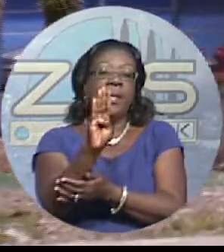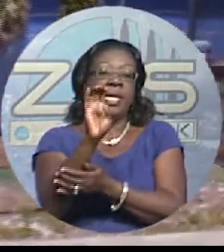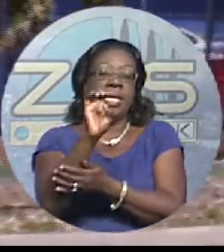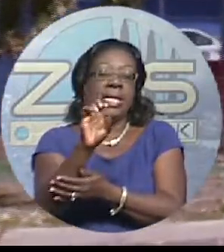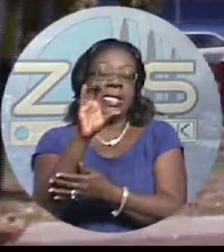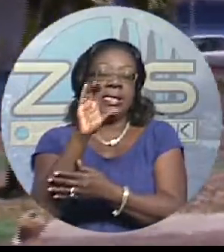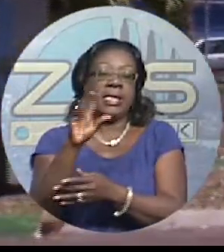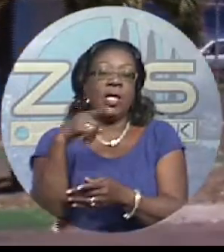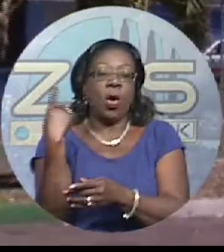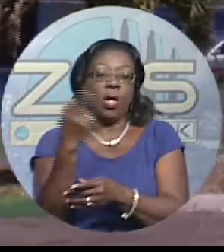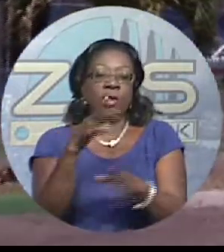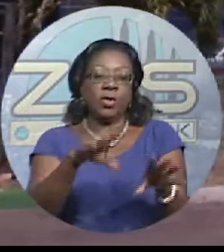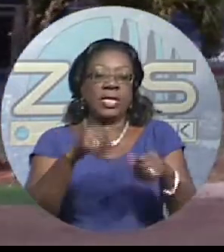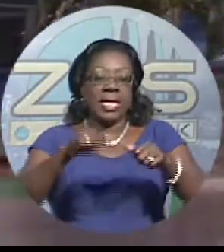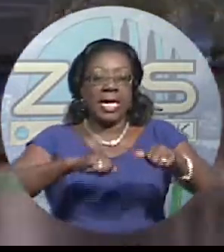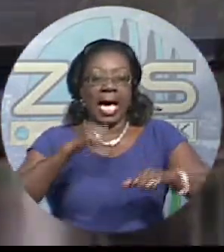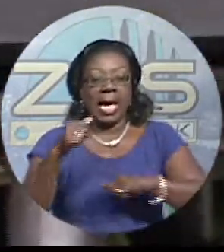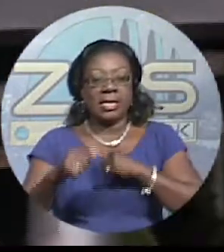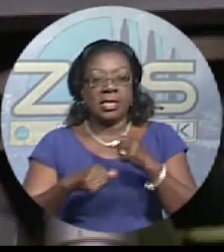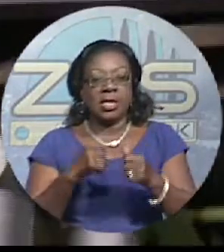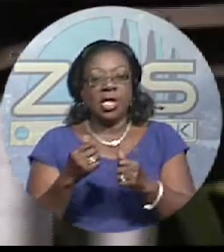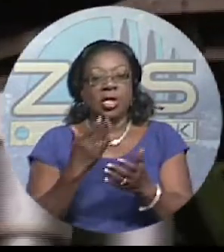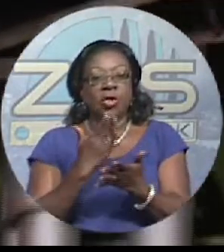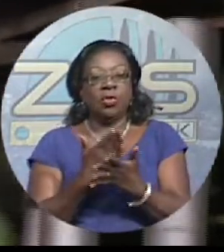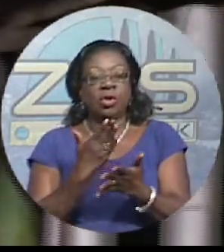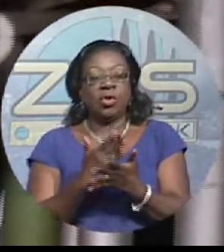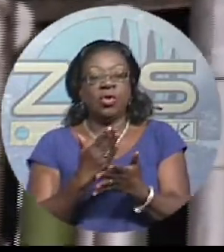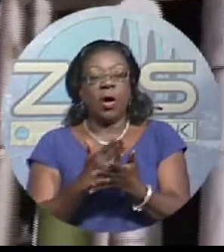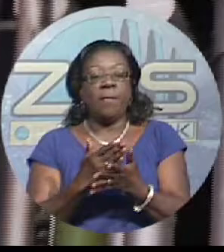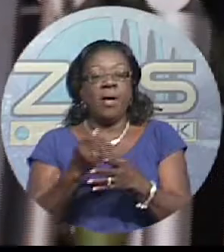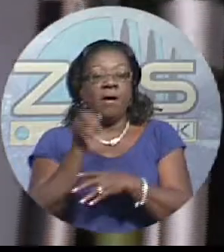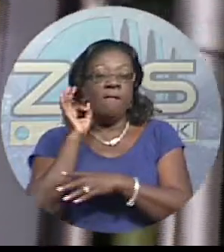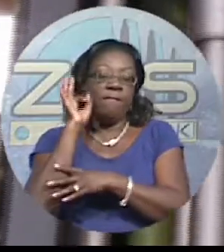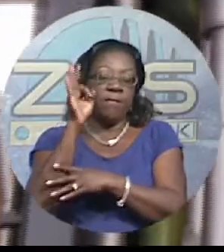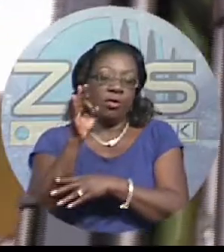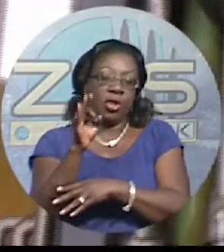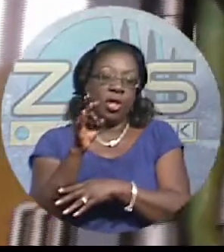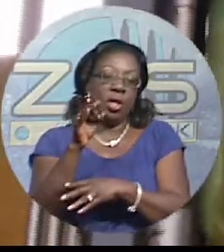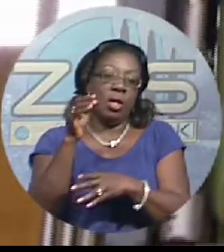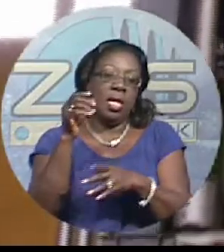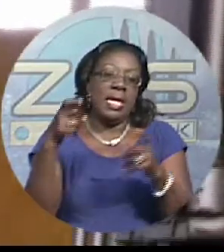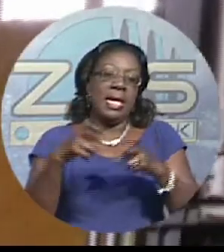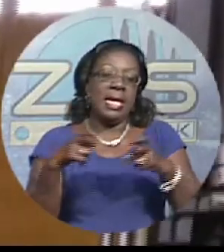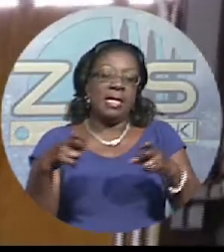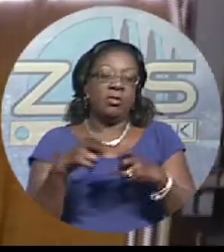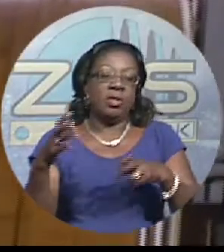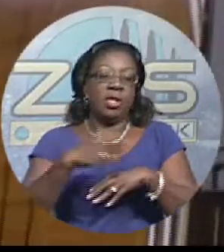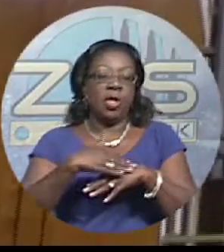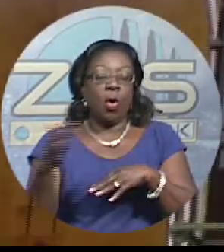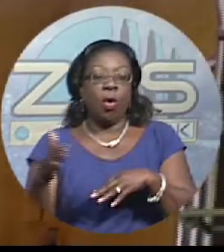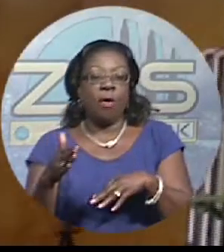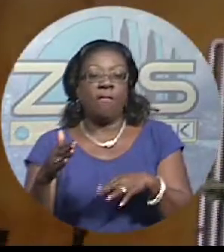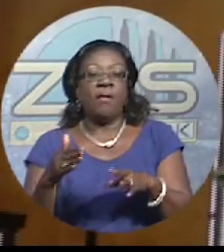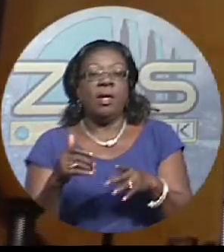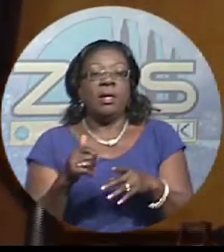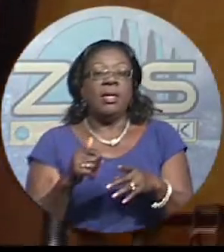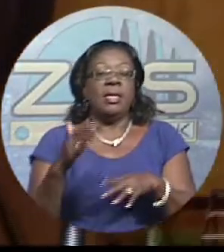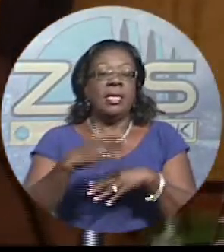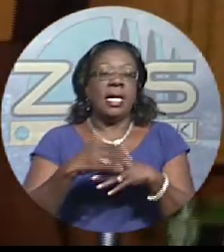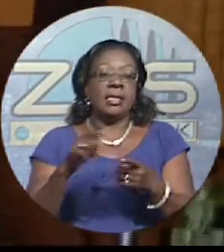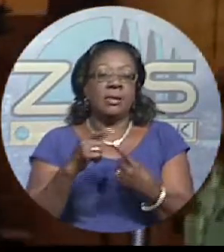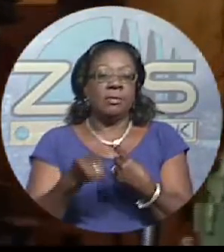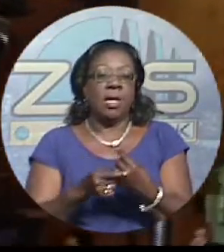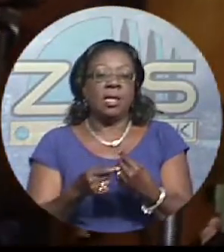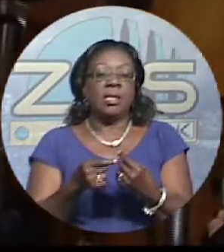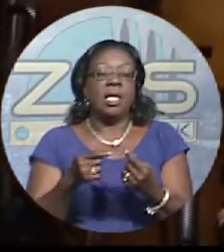Corporation also taking action to not only prevent future power outages, but to reduce the impact on consumers. Next week, BEC will begin